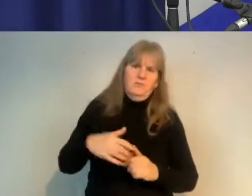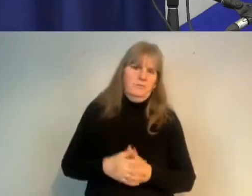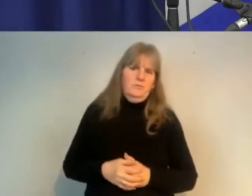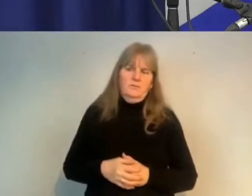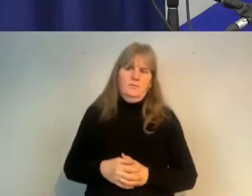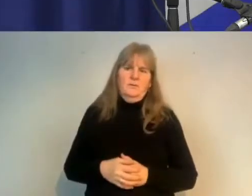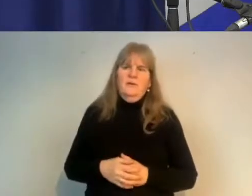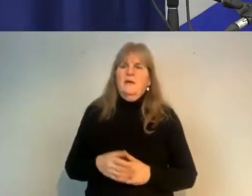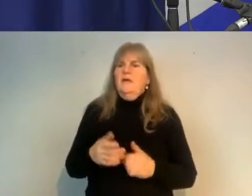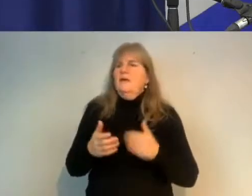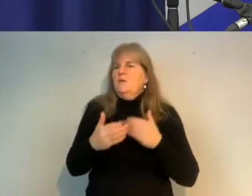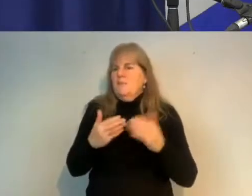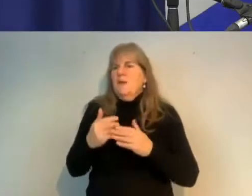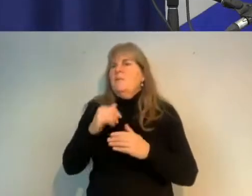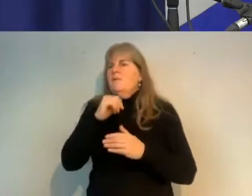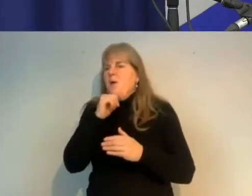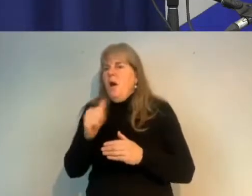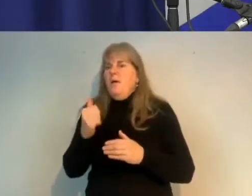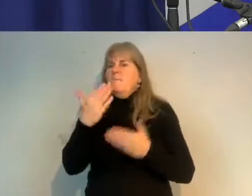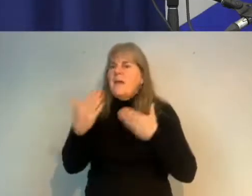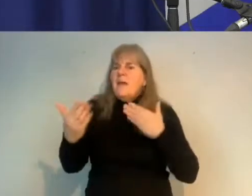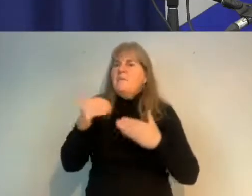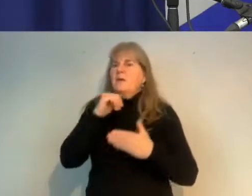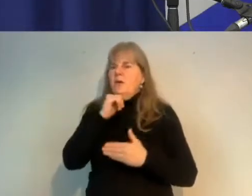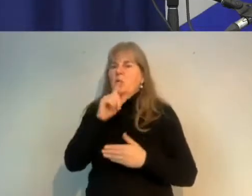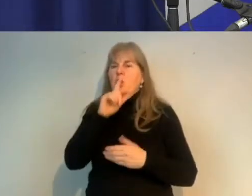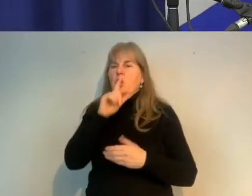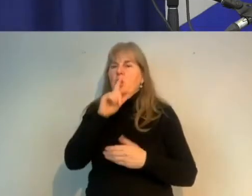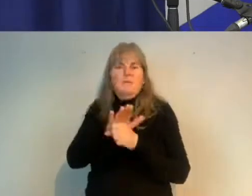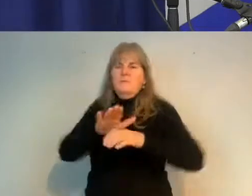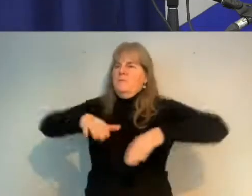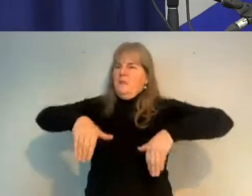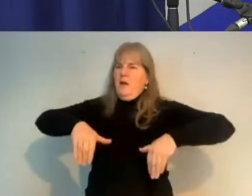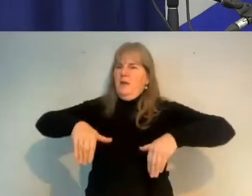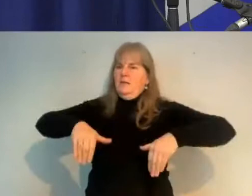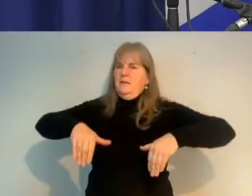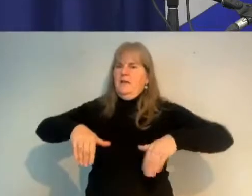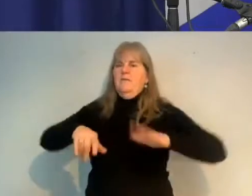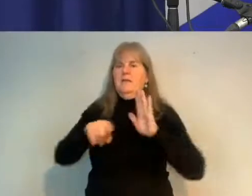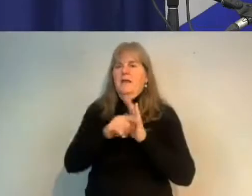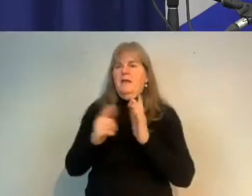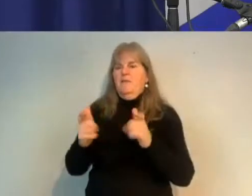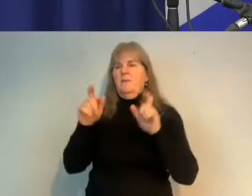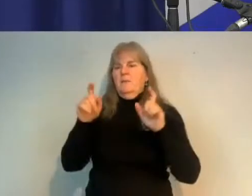you might not have it. It doesn't confirm that you have it.